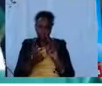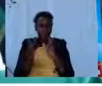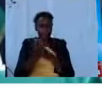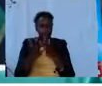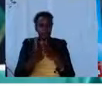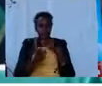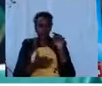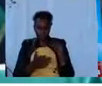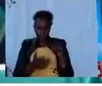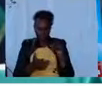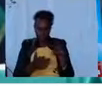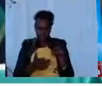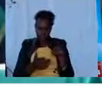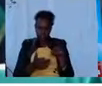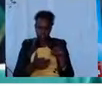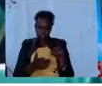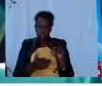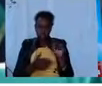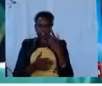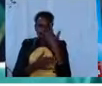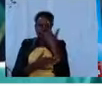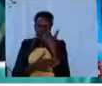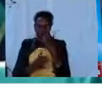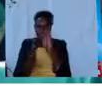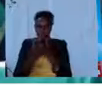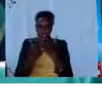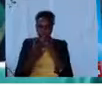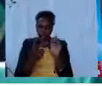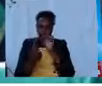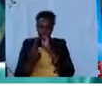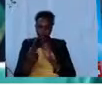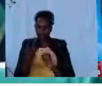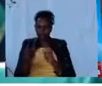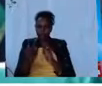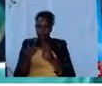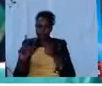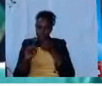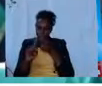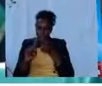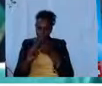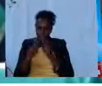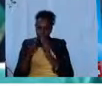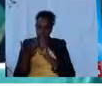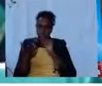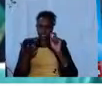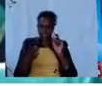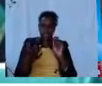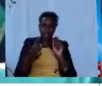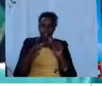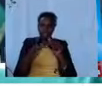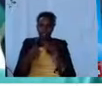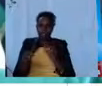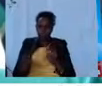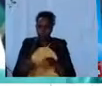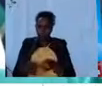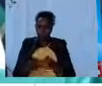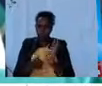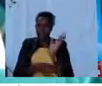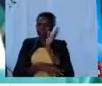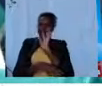Deuteronomy is the fifth book of the Old Testament, written in the form of a